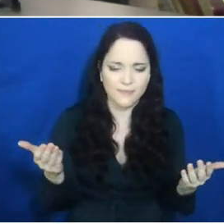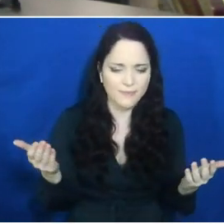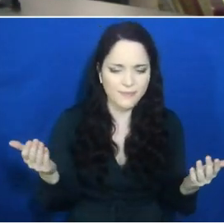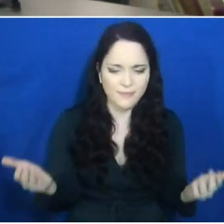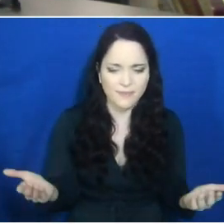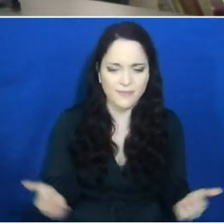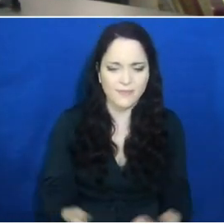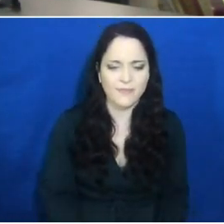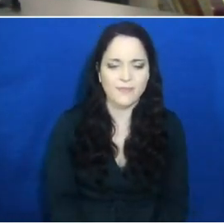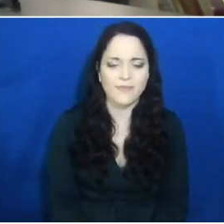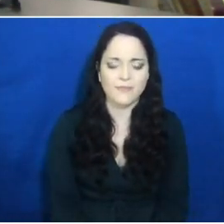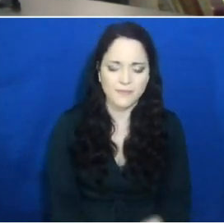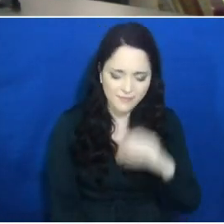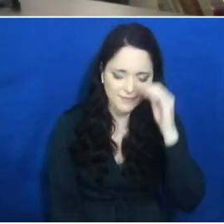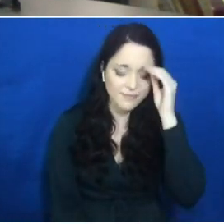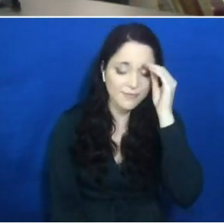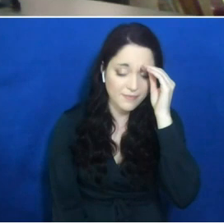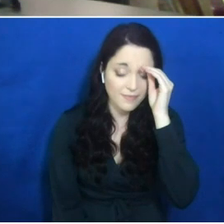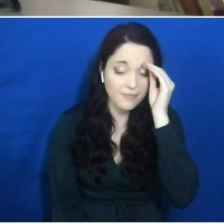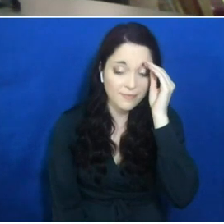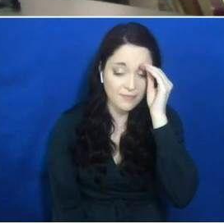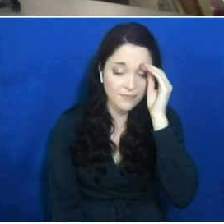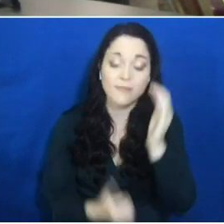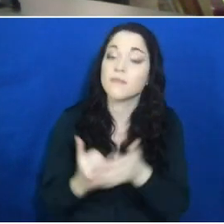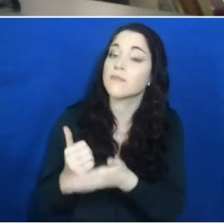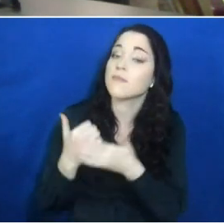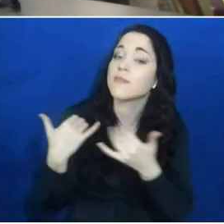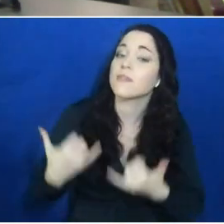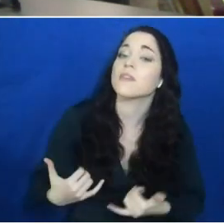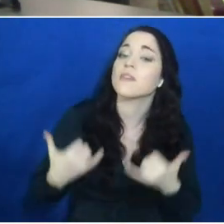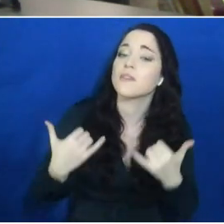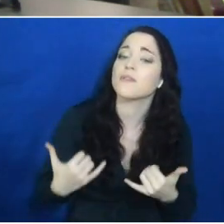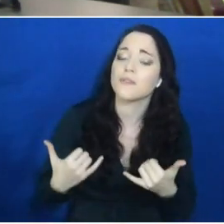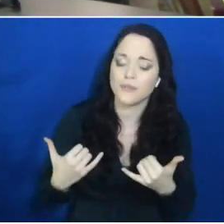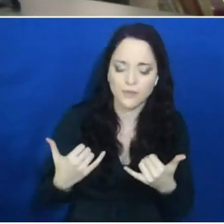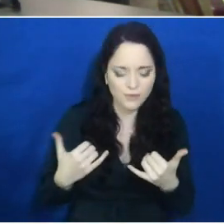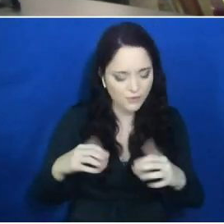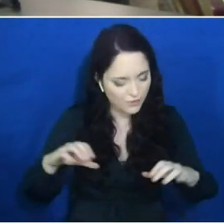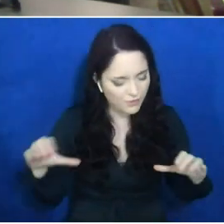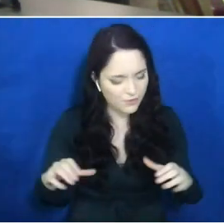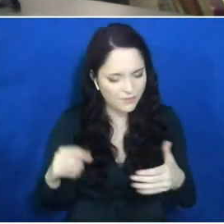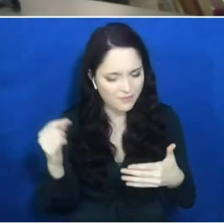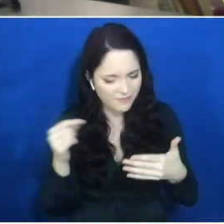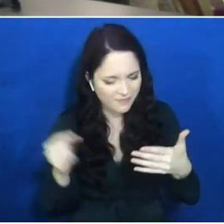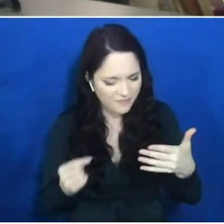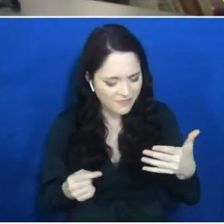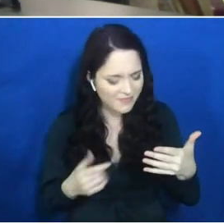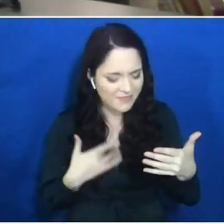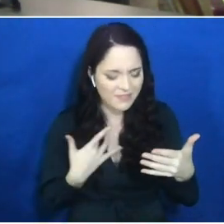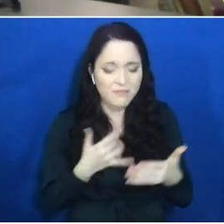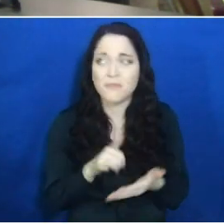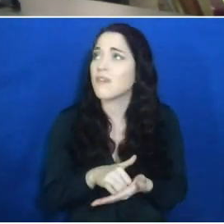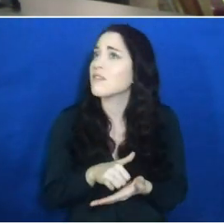Forgiveness. Help me now to do the impossible.